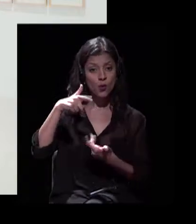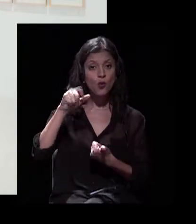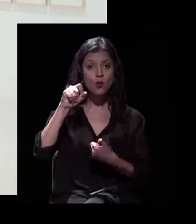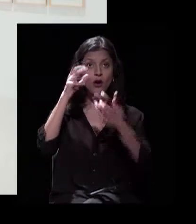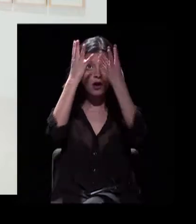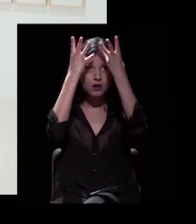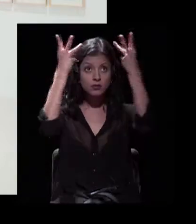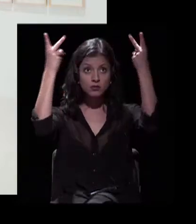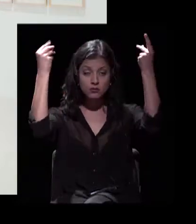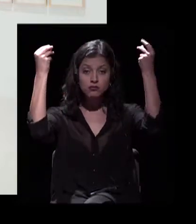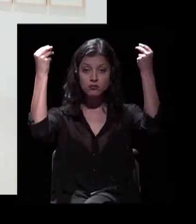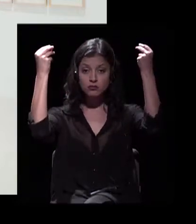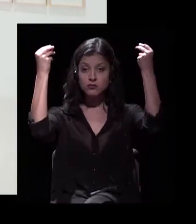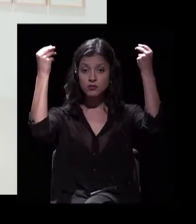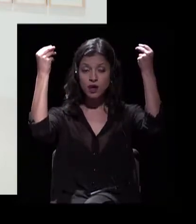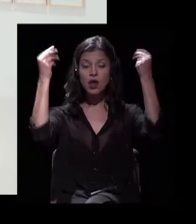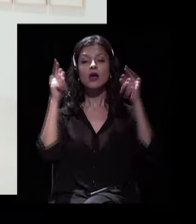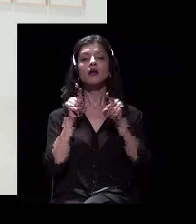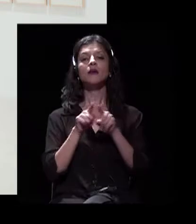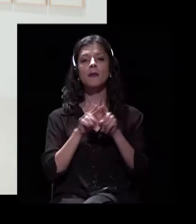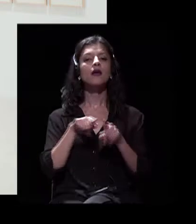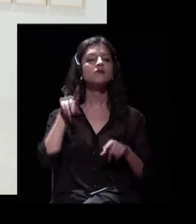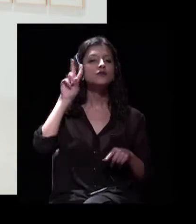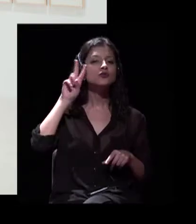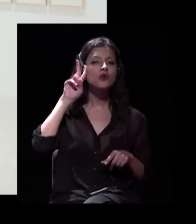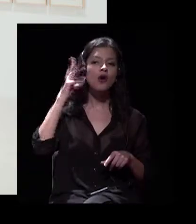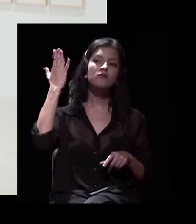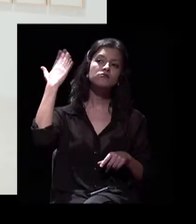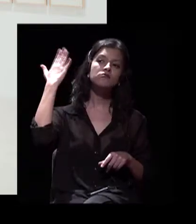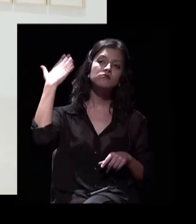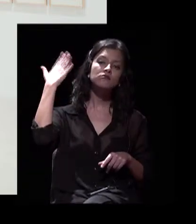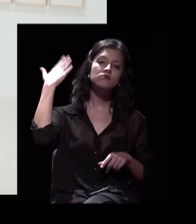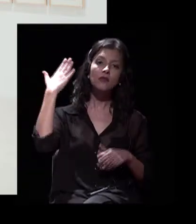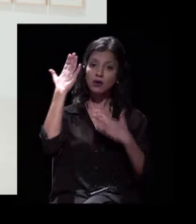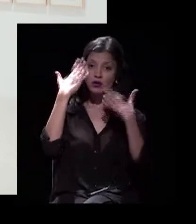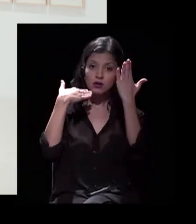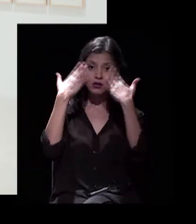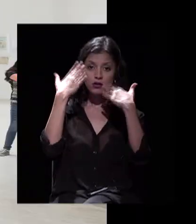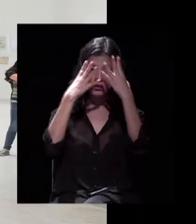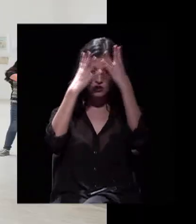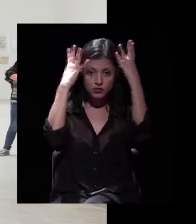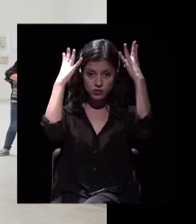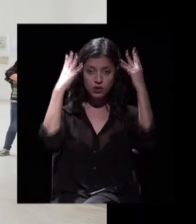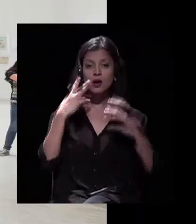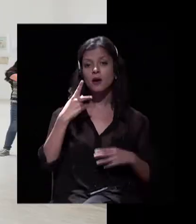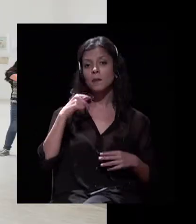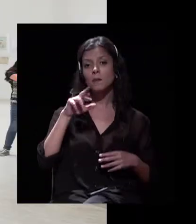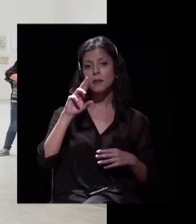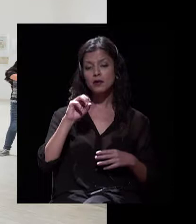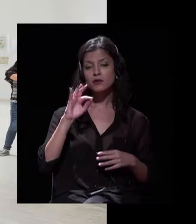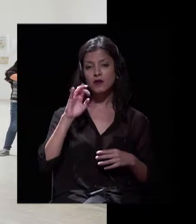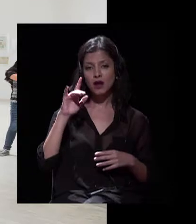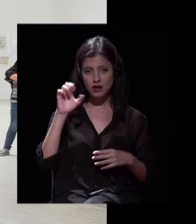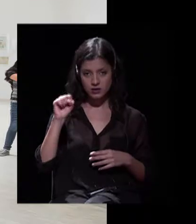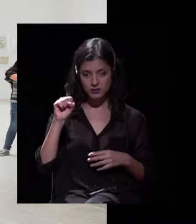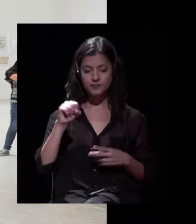proclaiming Nuestro Norte es el Sur. Or Pedro Figari's concept of critical regionalism, and José Carlos